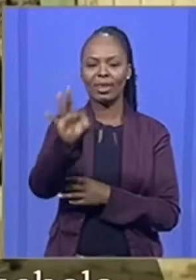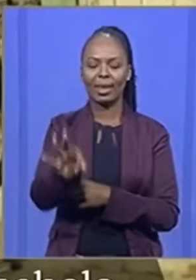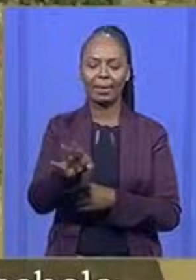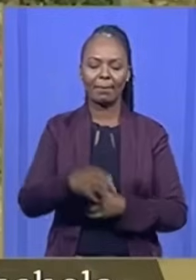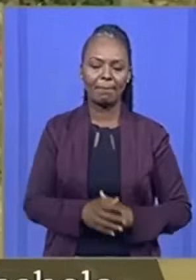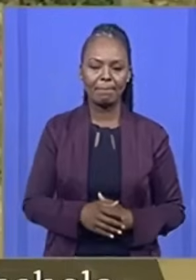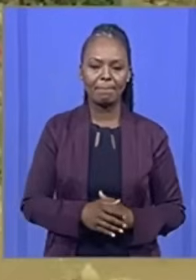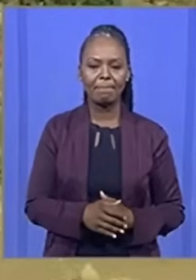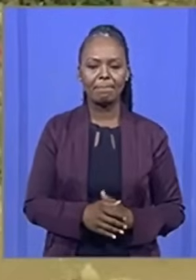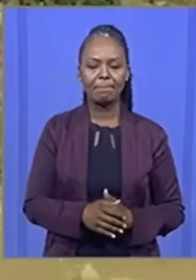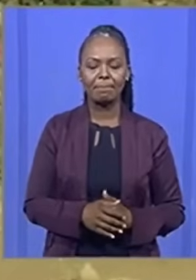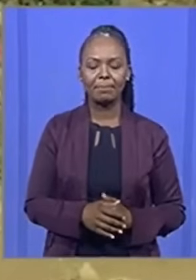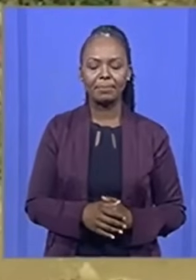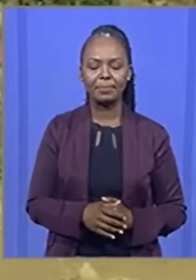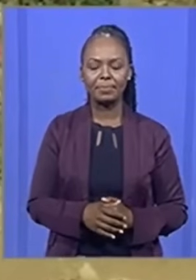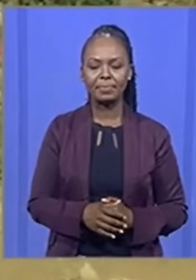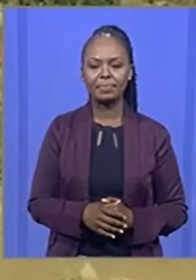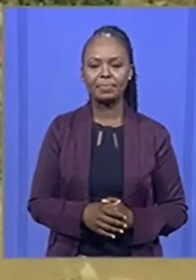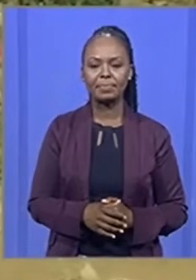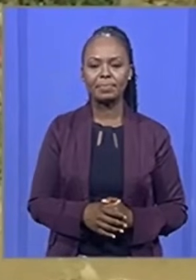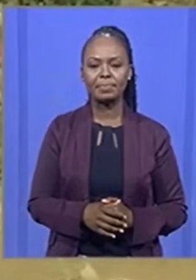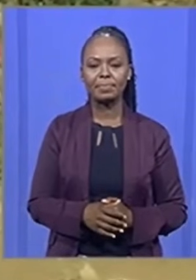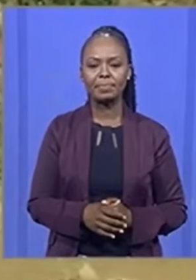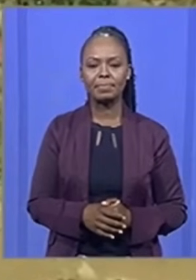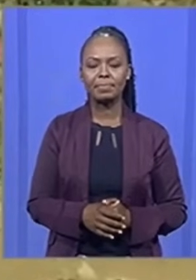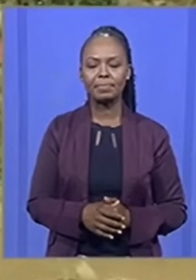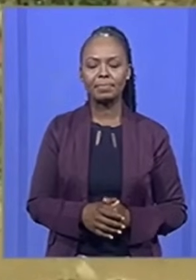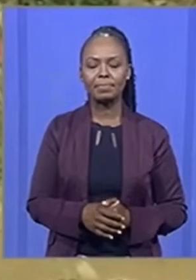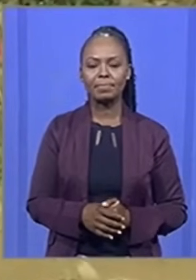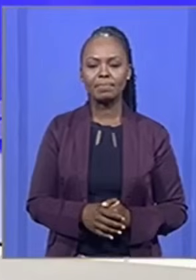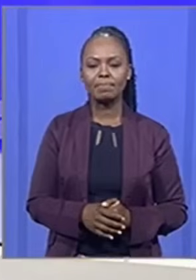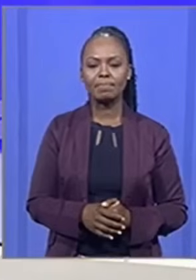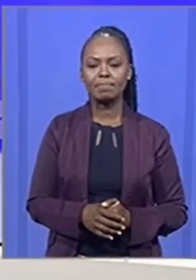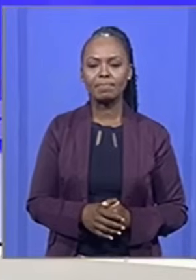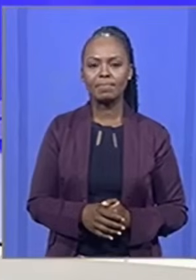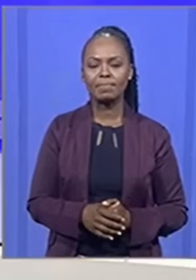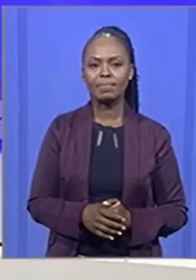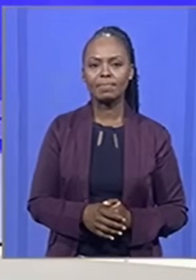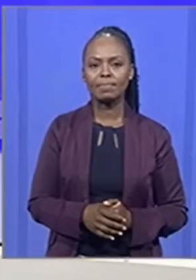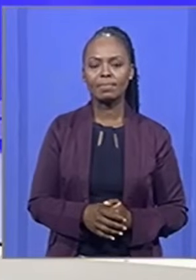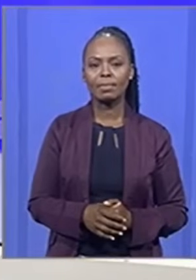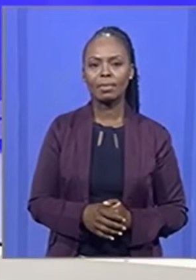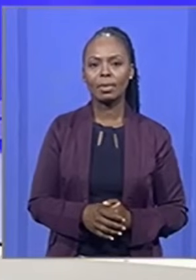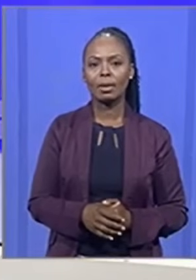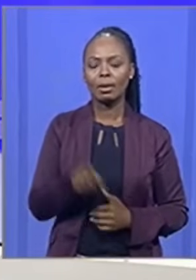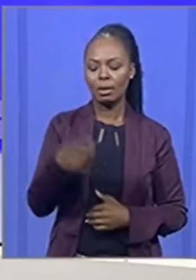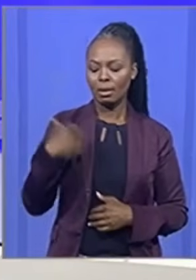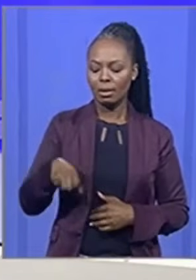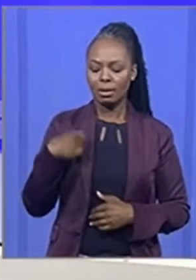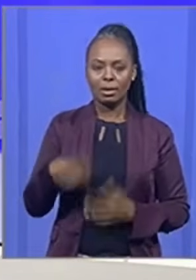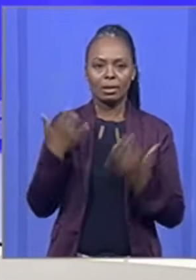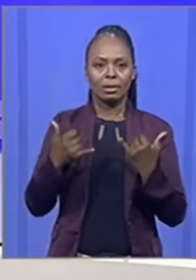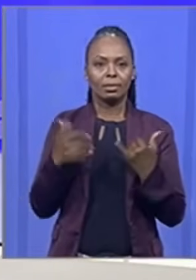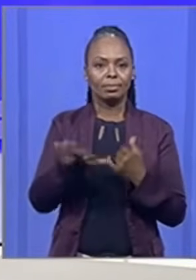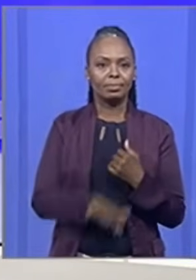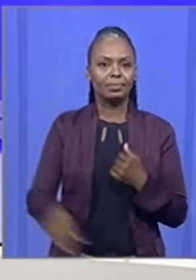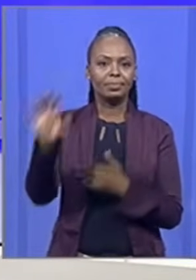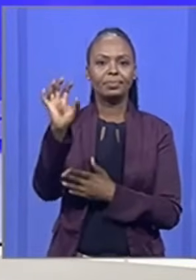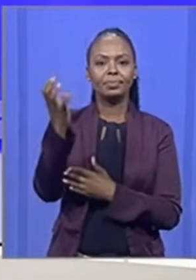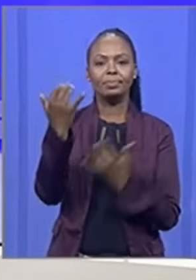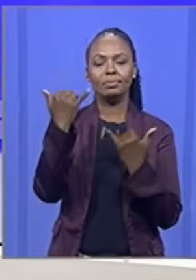2022-2023. Itumeleng Khajane, SABC News, Rustenburg. Masepala a Mesilonyana Free State o dumetse hore ho